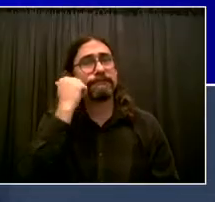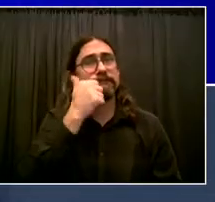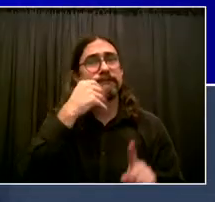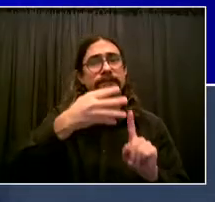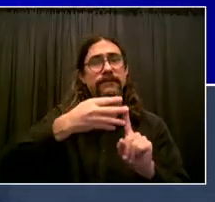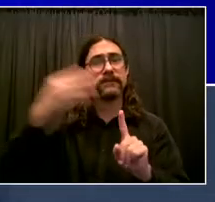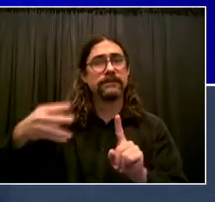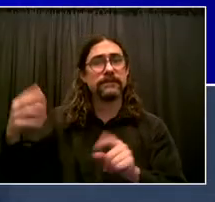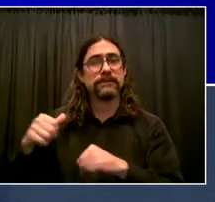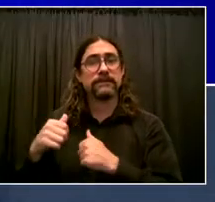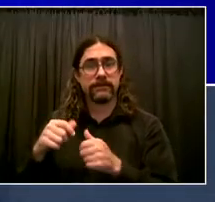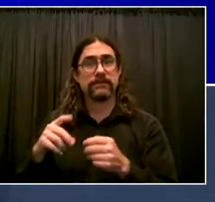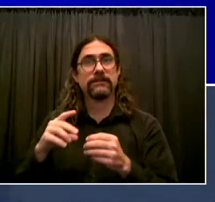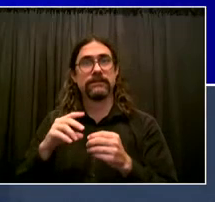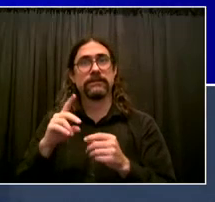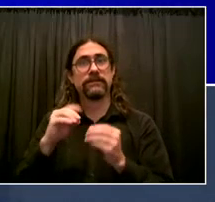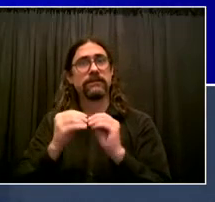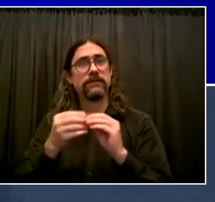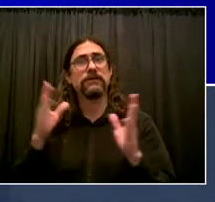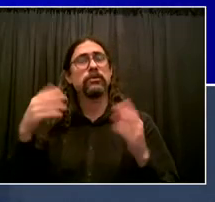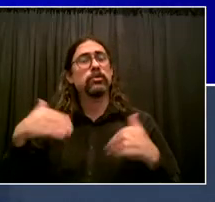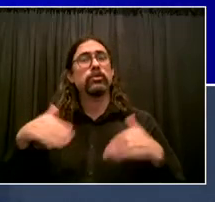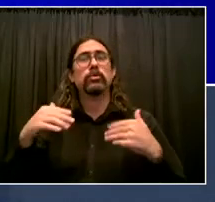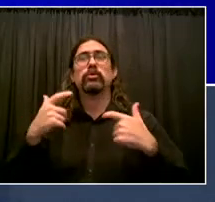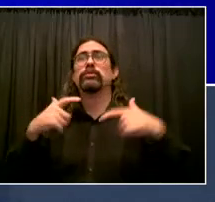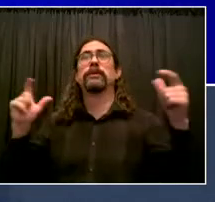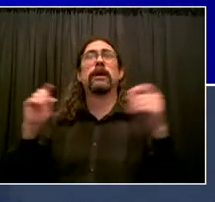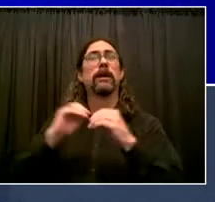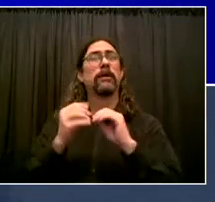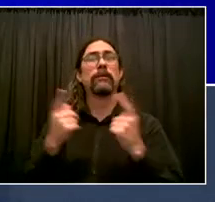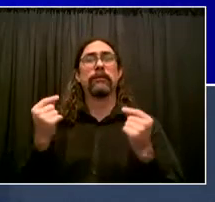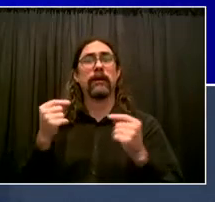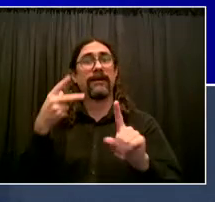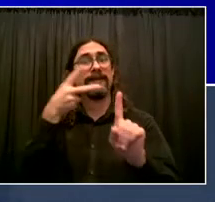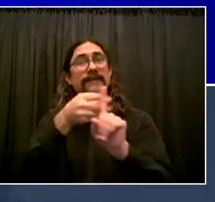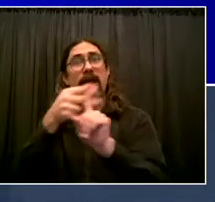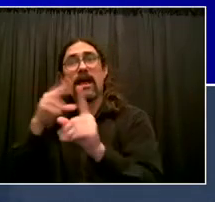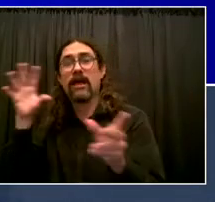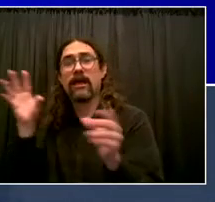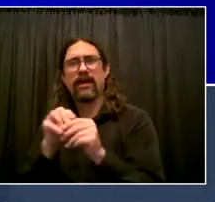date. We're getting damn close to 12 million right now,